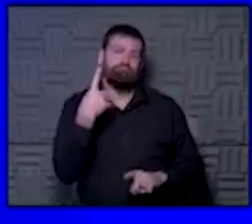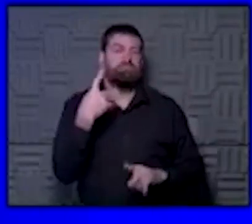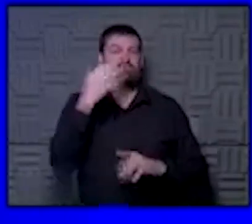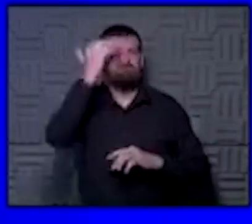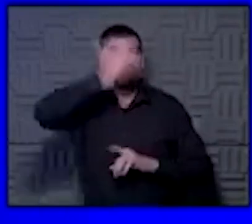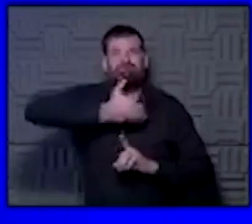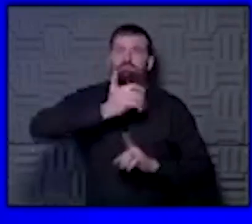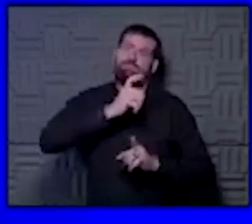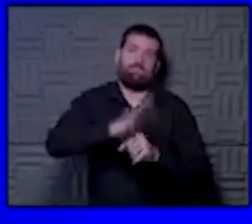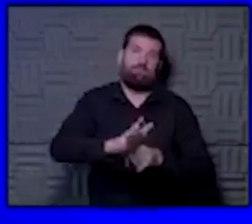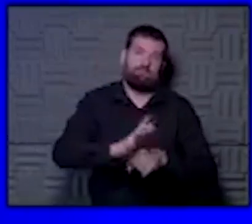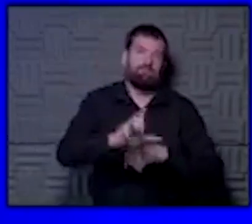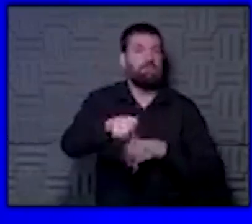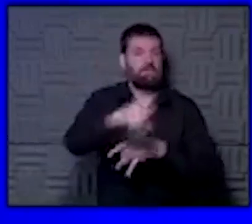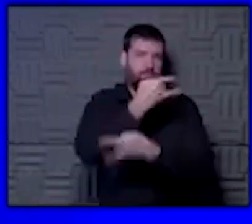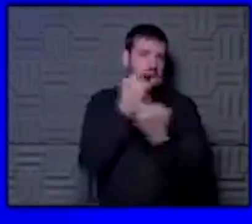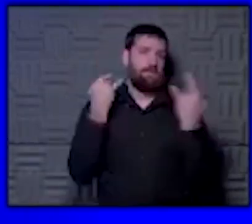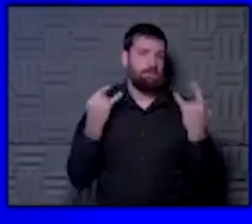very good there.